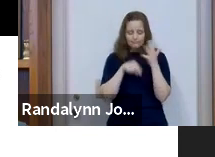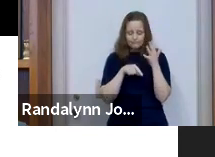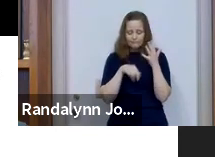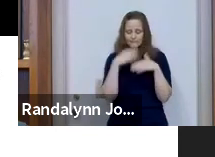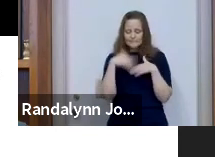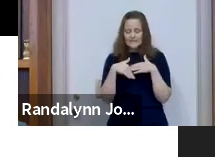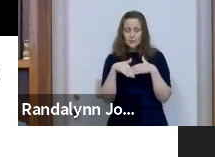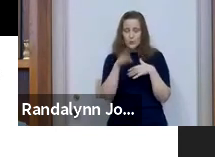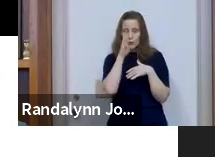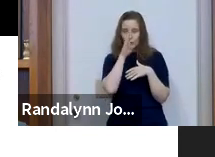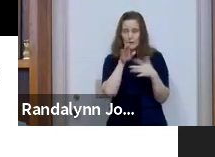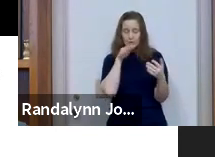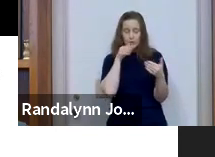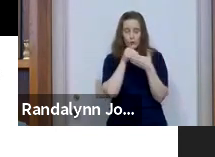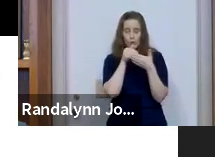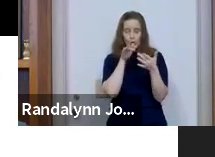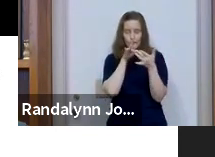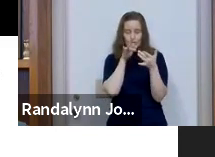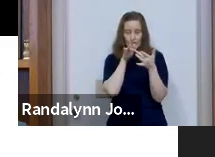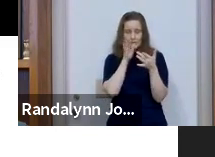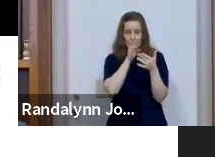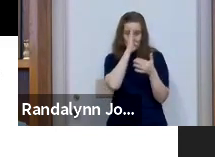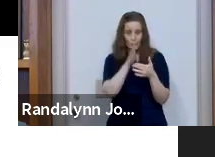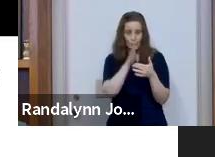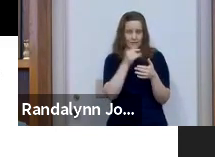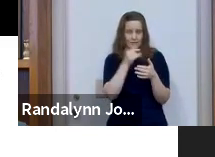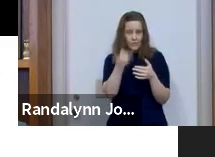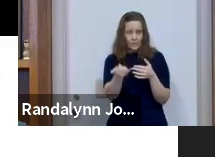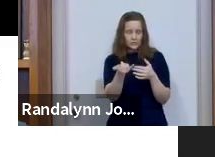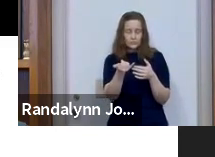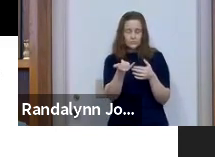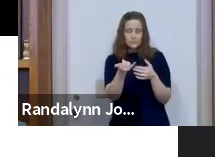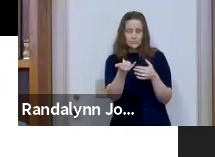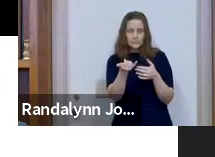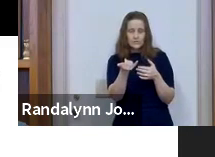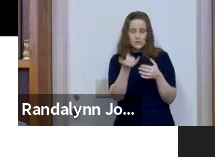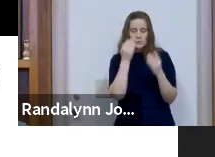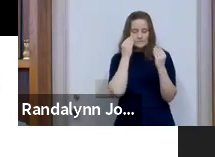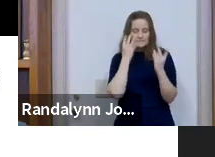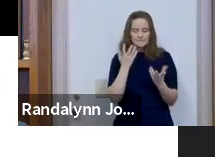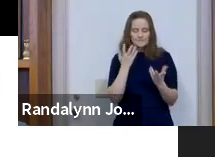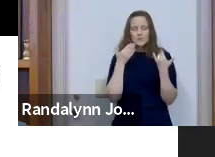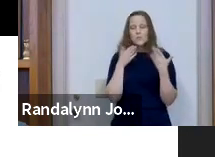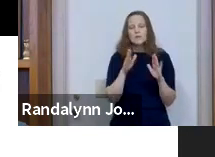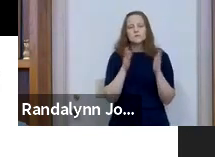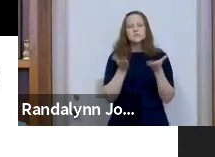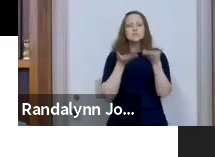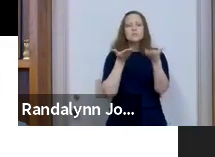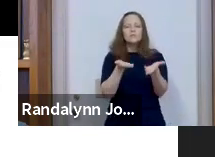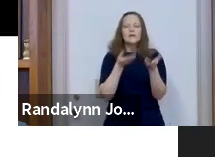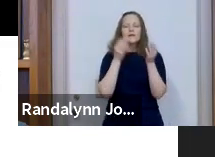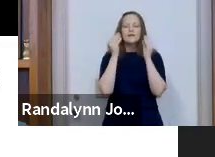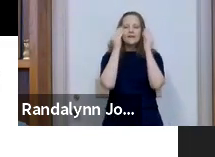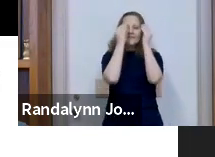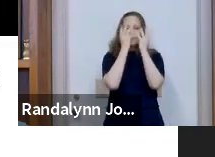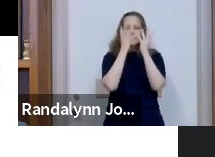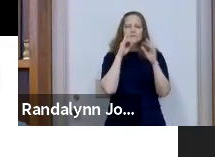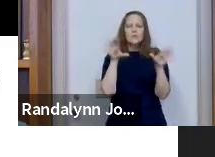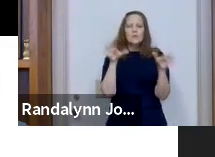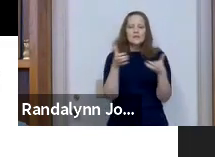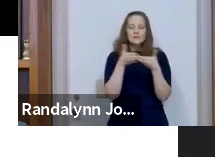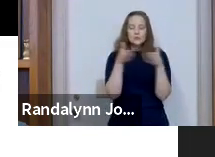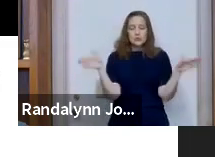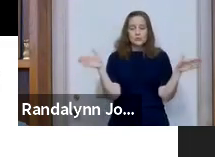close contacts are going to be contacted directly by one of our members. They're going to know, but this is just a way to provide information to the class in general,